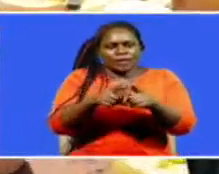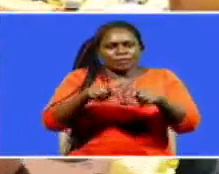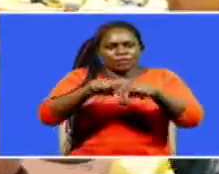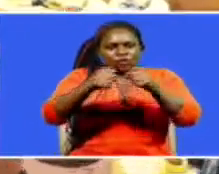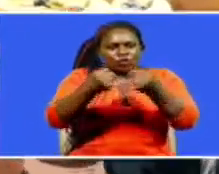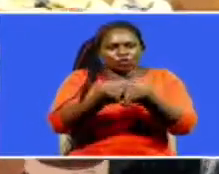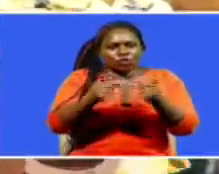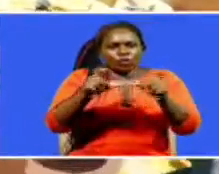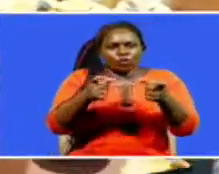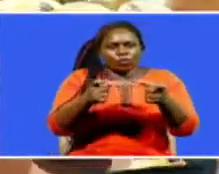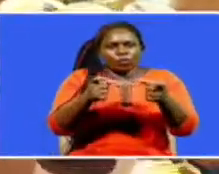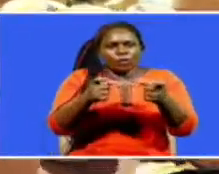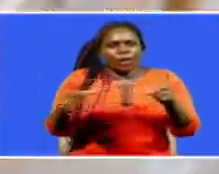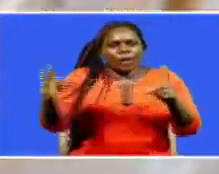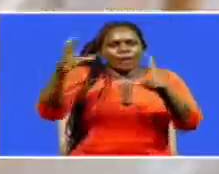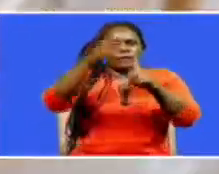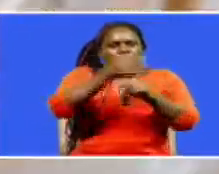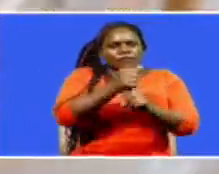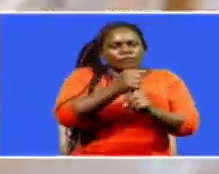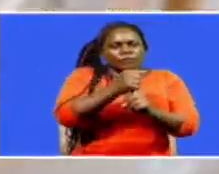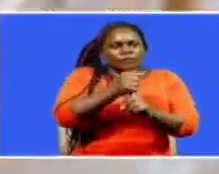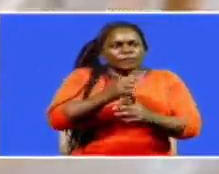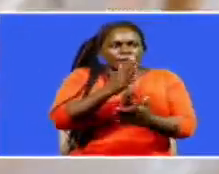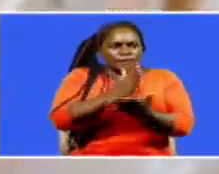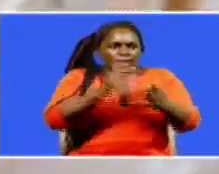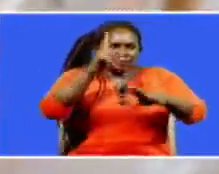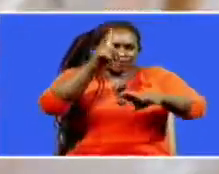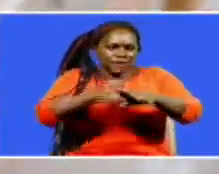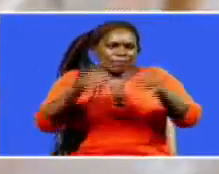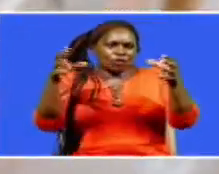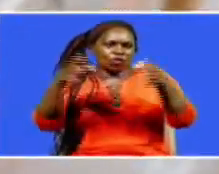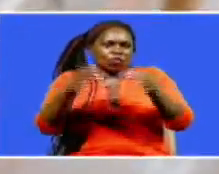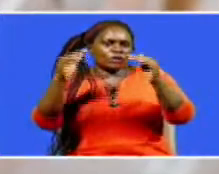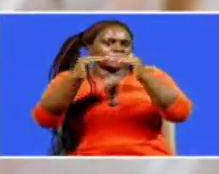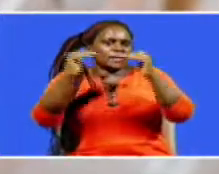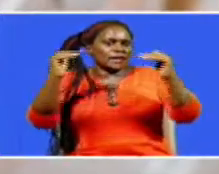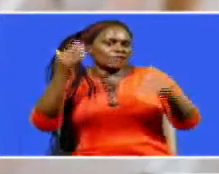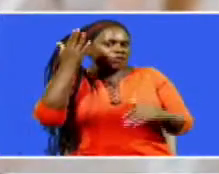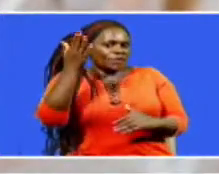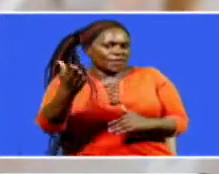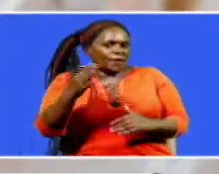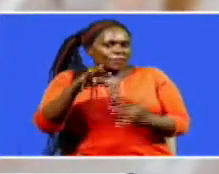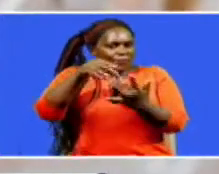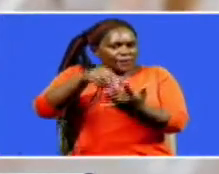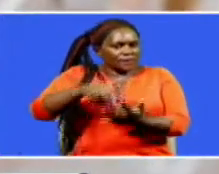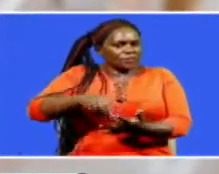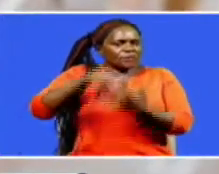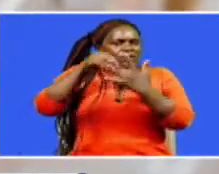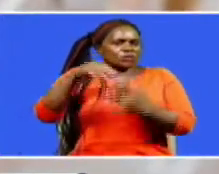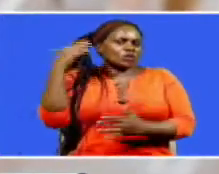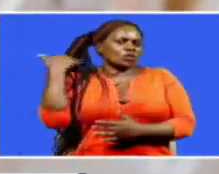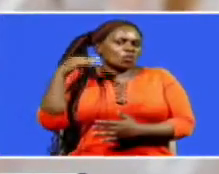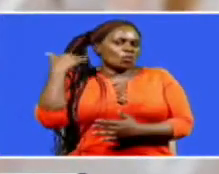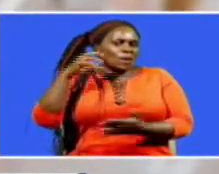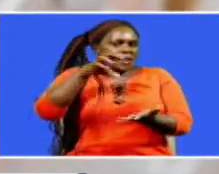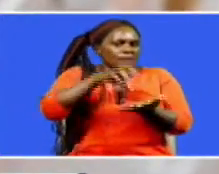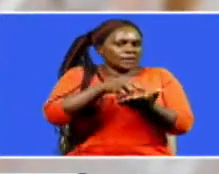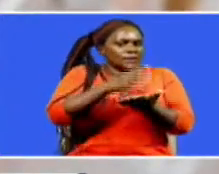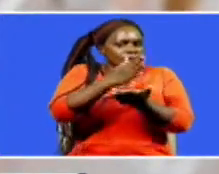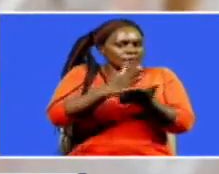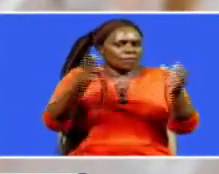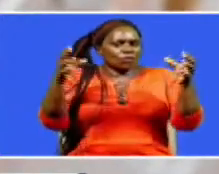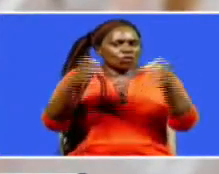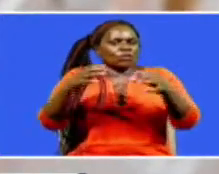and developmental milestones. Sometimes at community level, especially for criminal cases, some